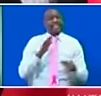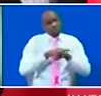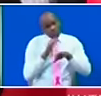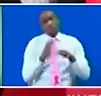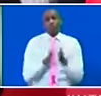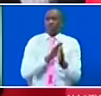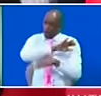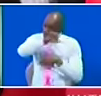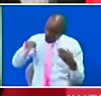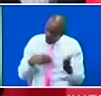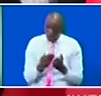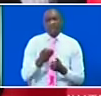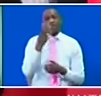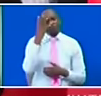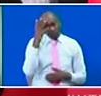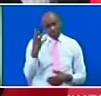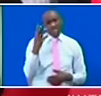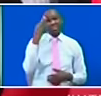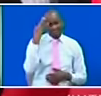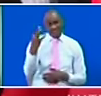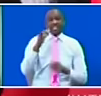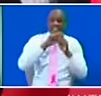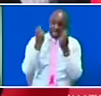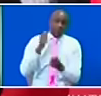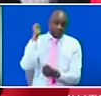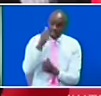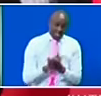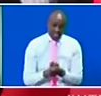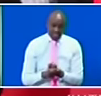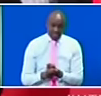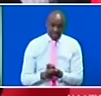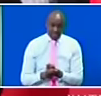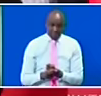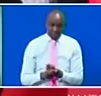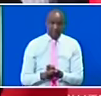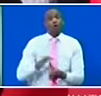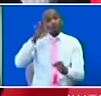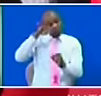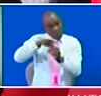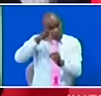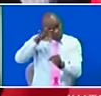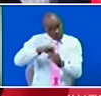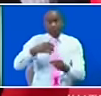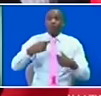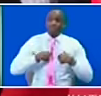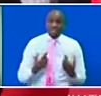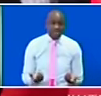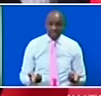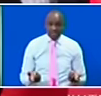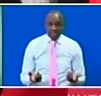Kikuyus and all the 43 tribes of Kenya vote for me,